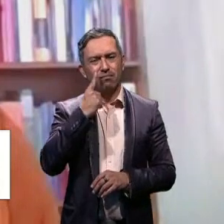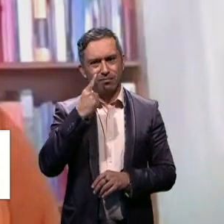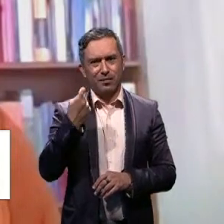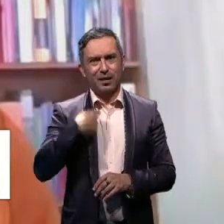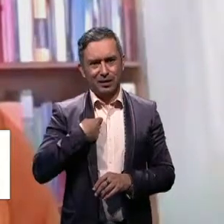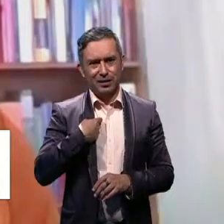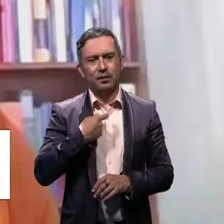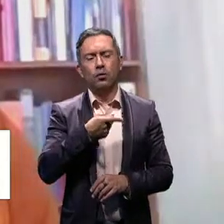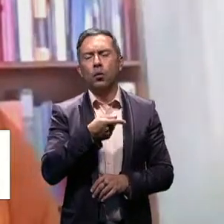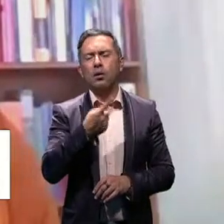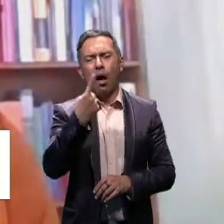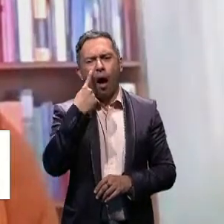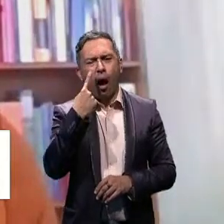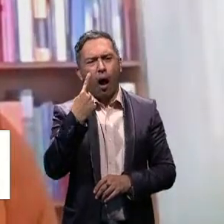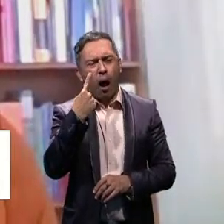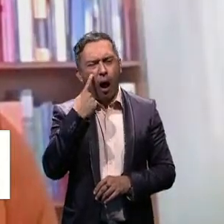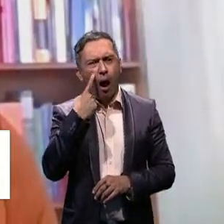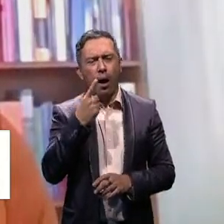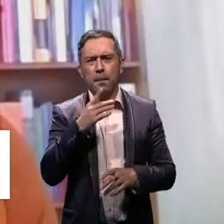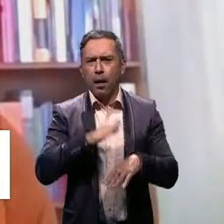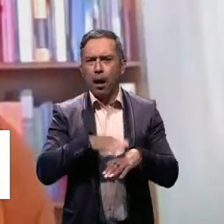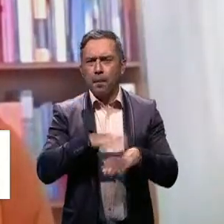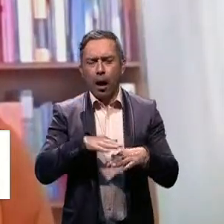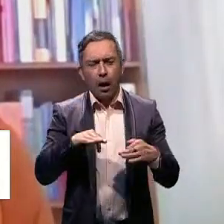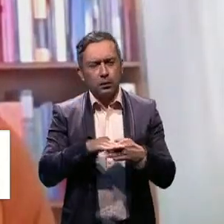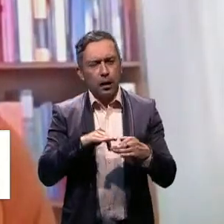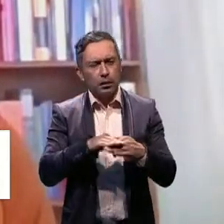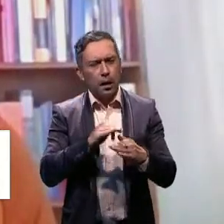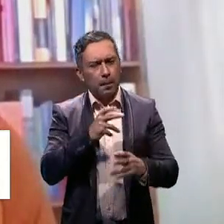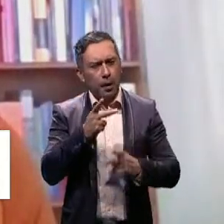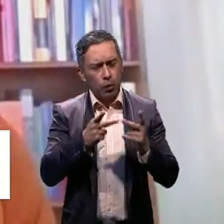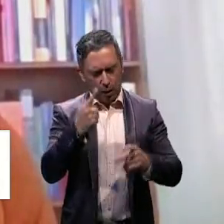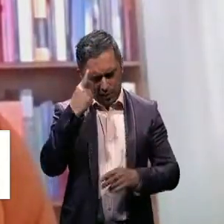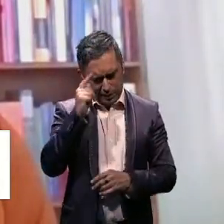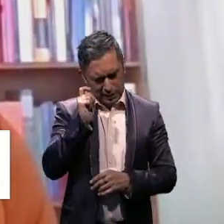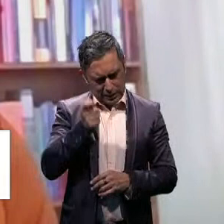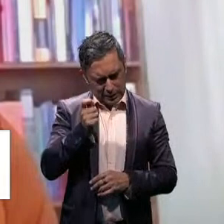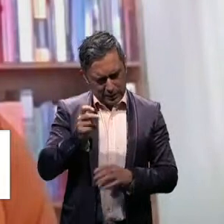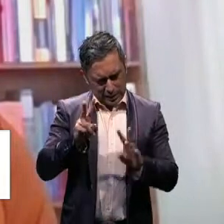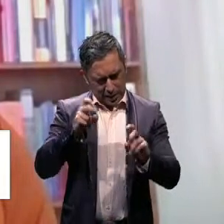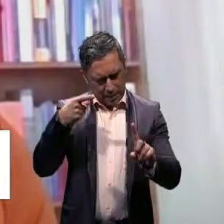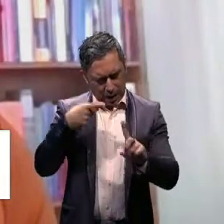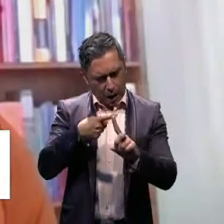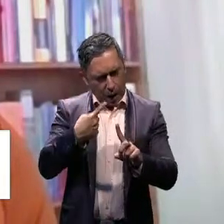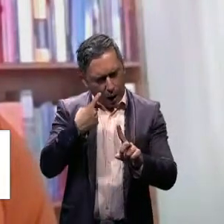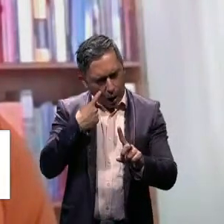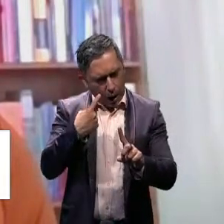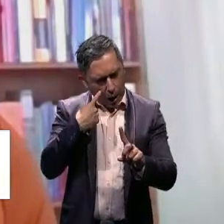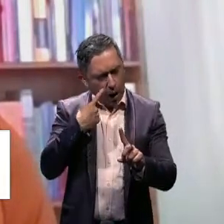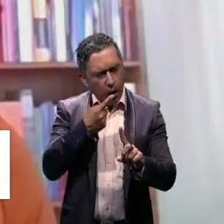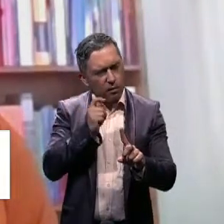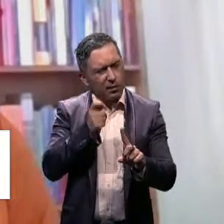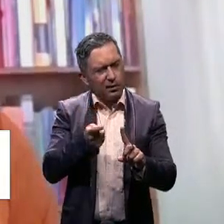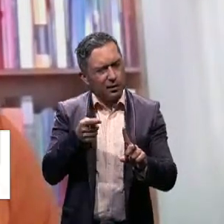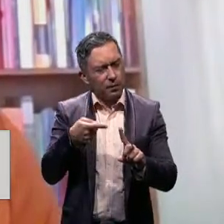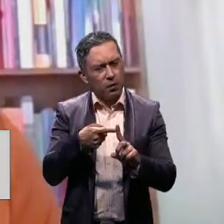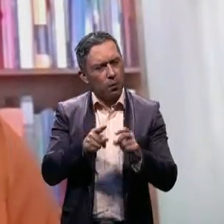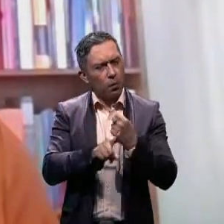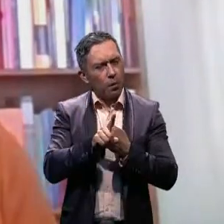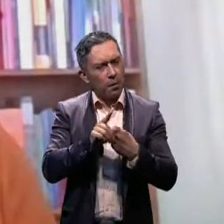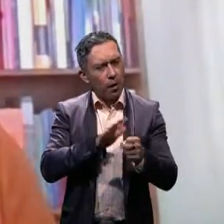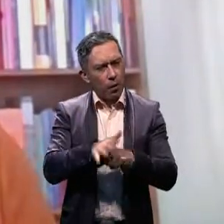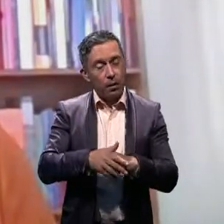in the OAS missions? And what do you think, or how have you